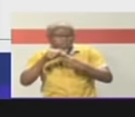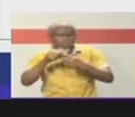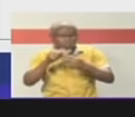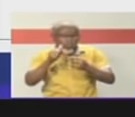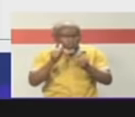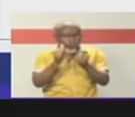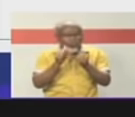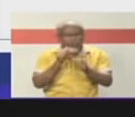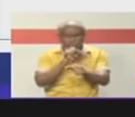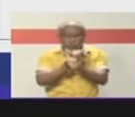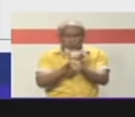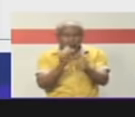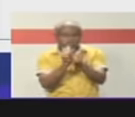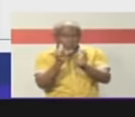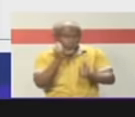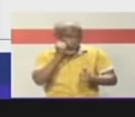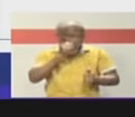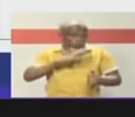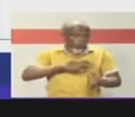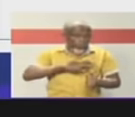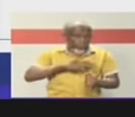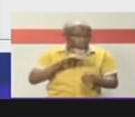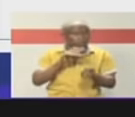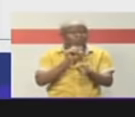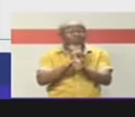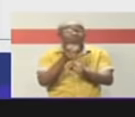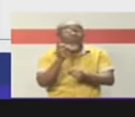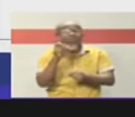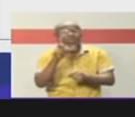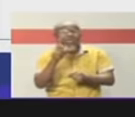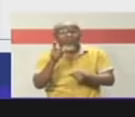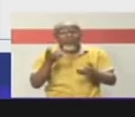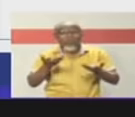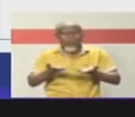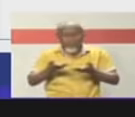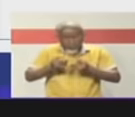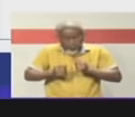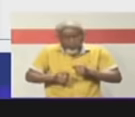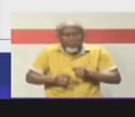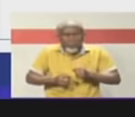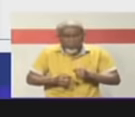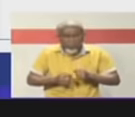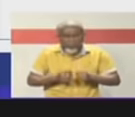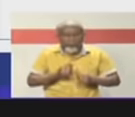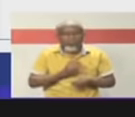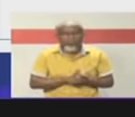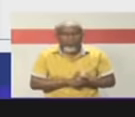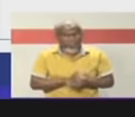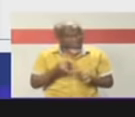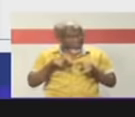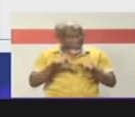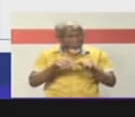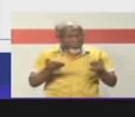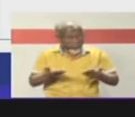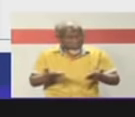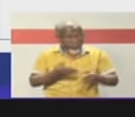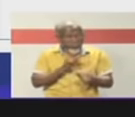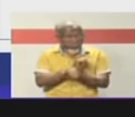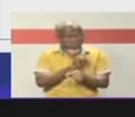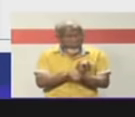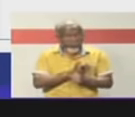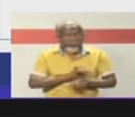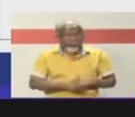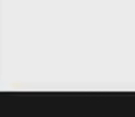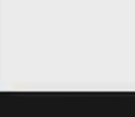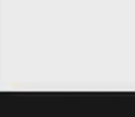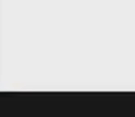gynecology. I have practiced in Trinidad and Tobago and continue to do so. The monthly data birth update, the next slide